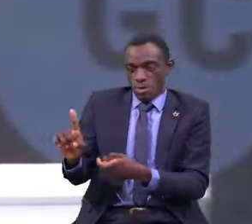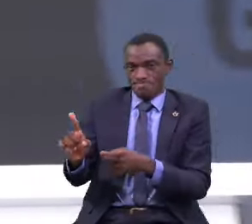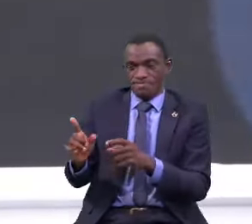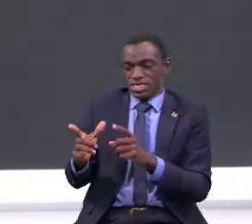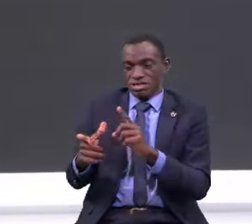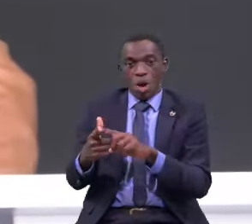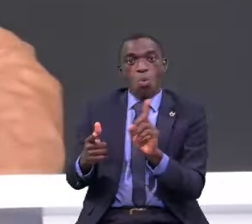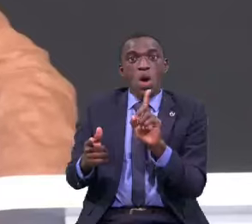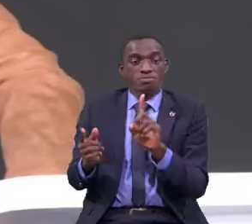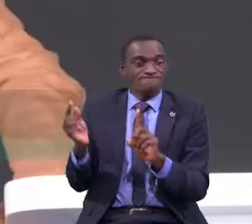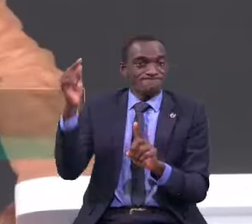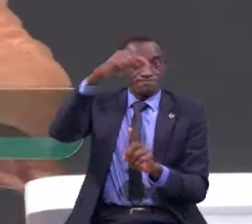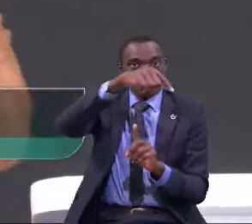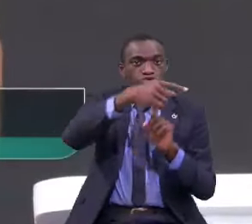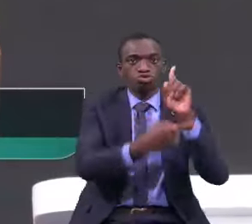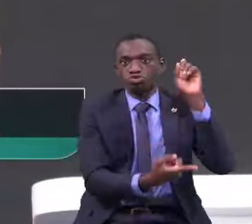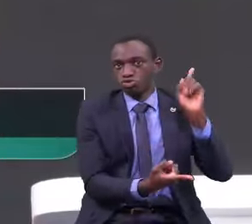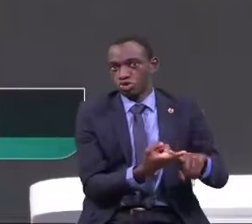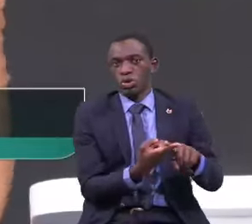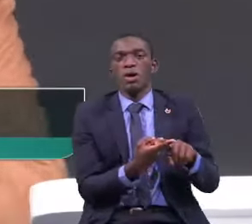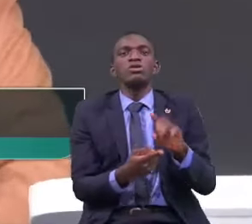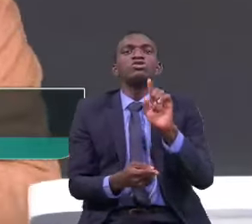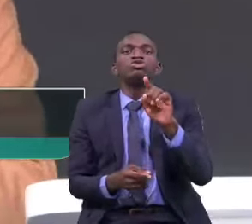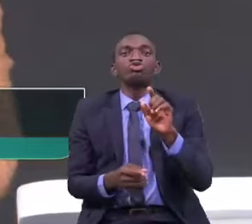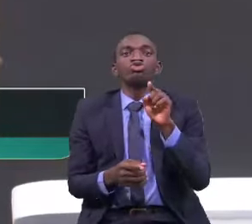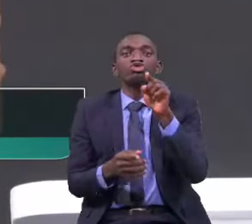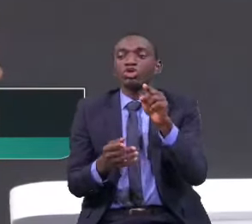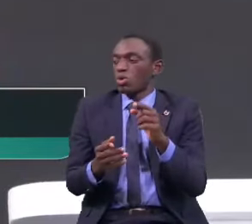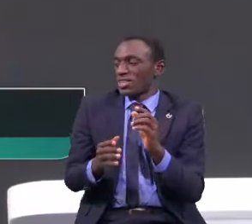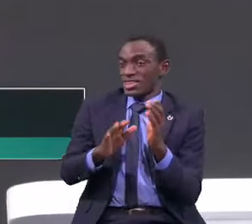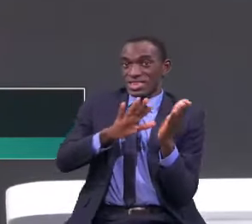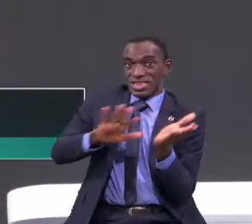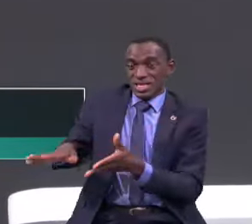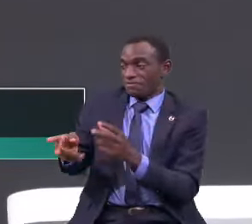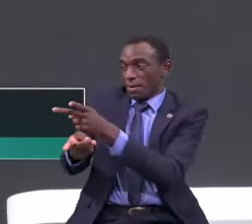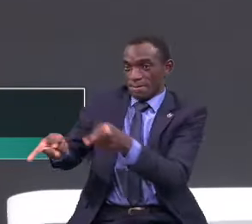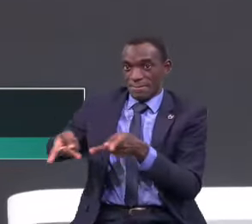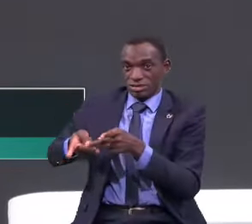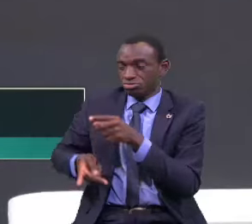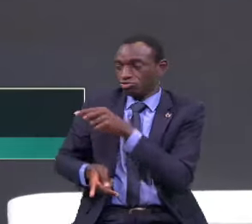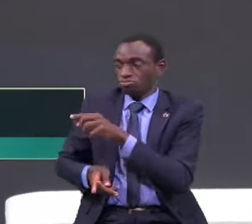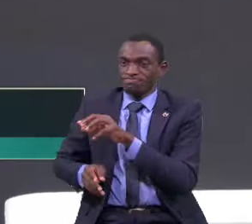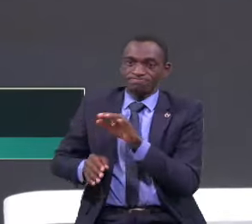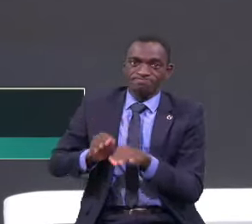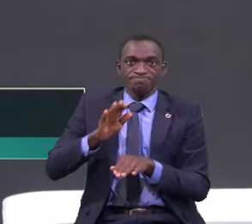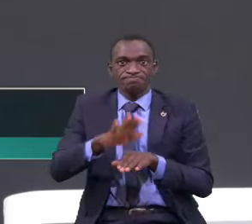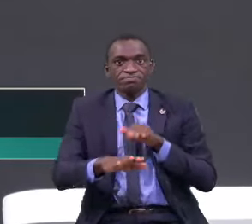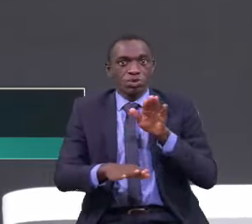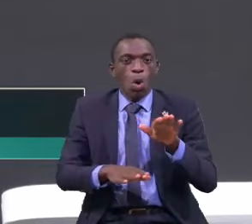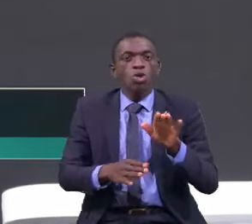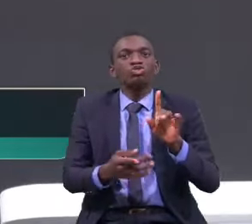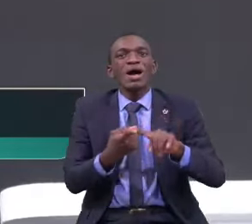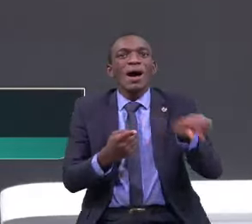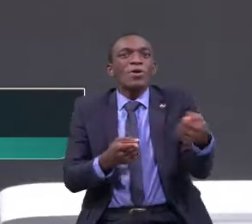You're coming from somewhere. You're going to another place. It